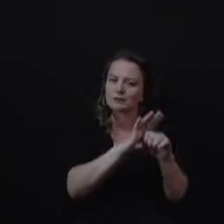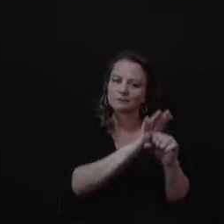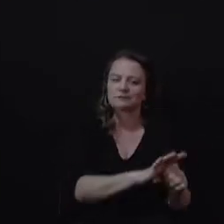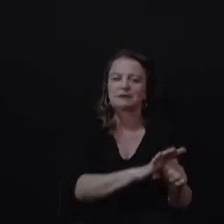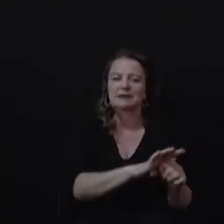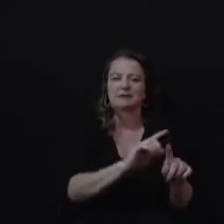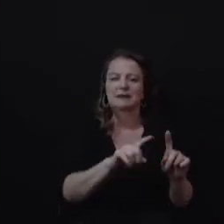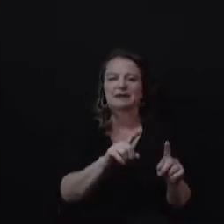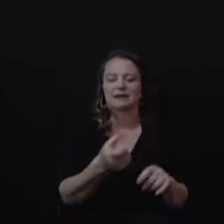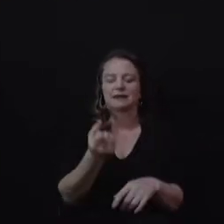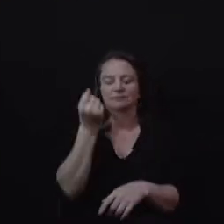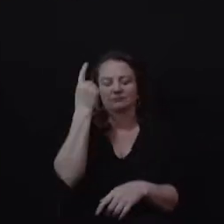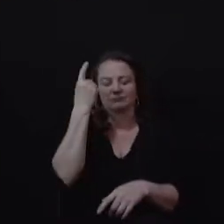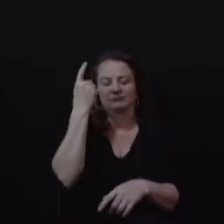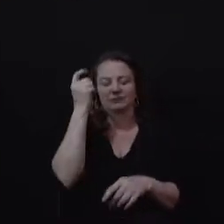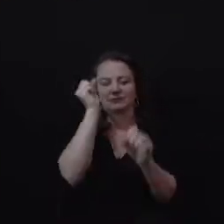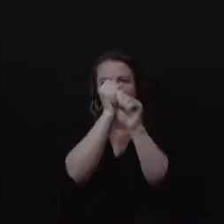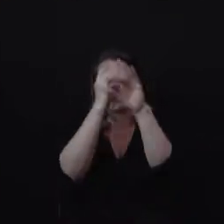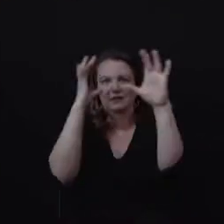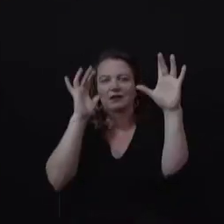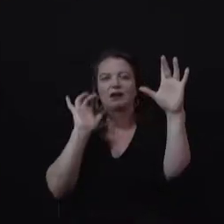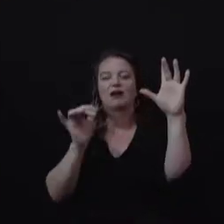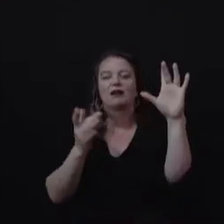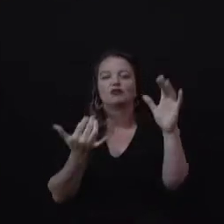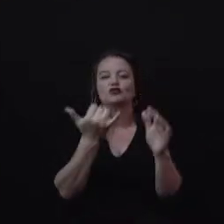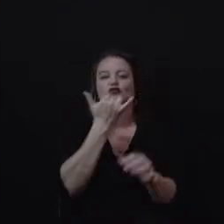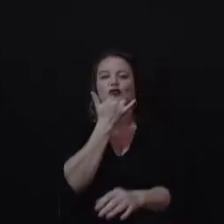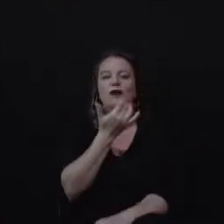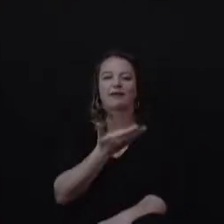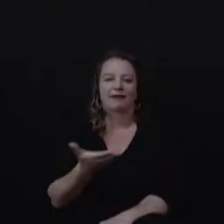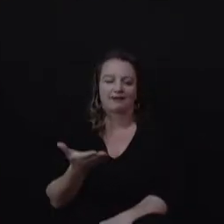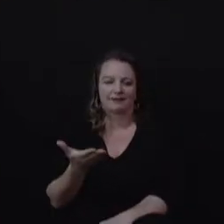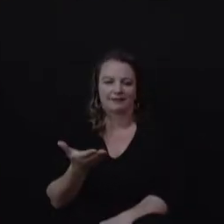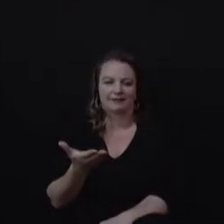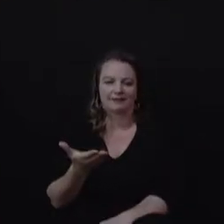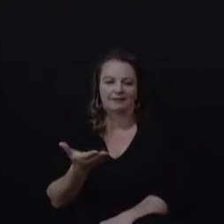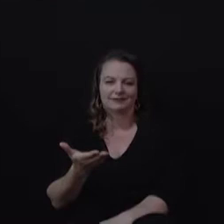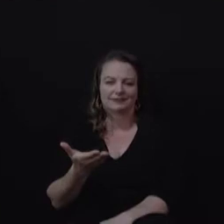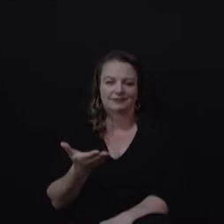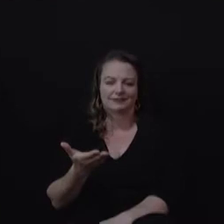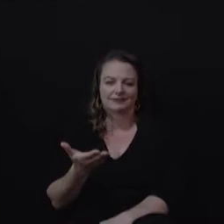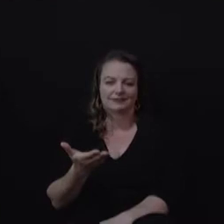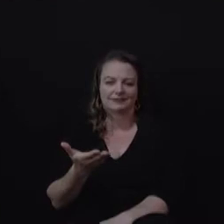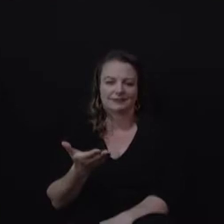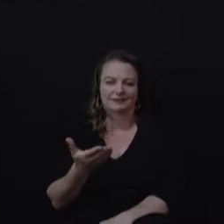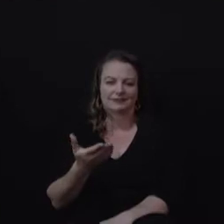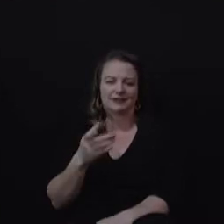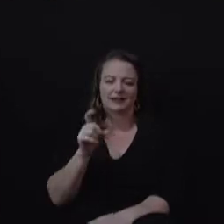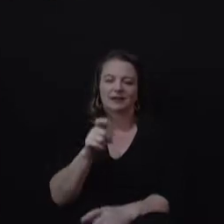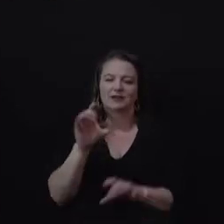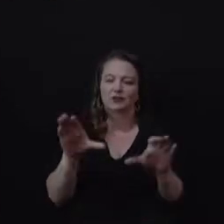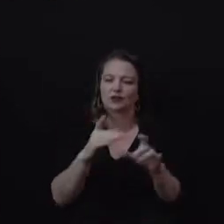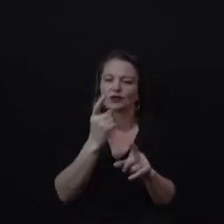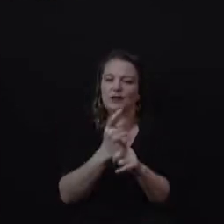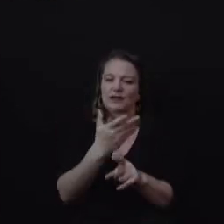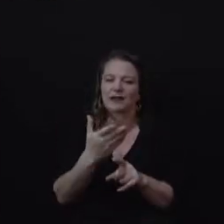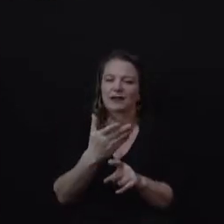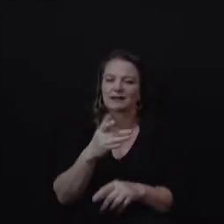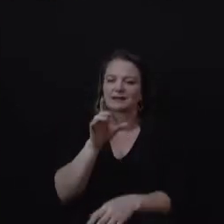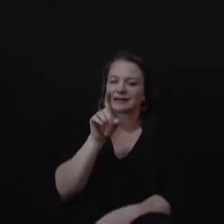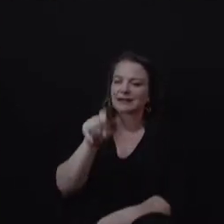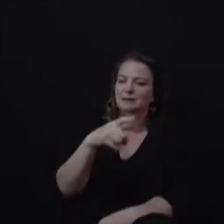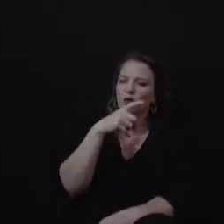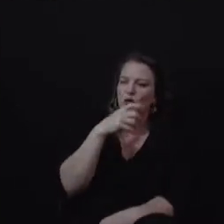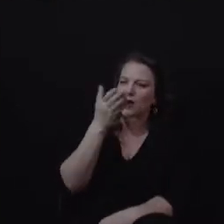wrong thing that he was doing because it was the right thing after all. "Who are you, Lord?"